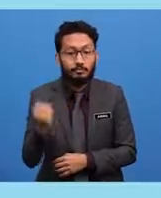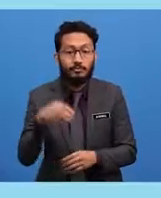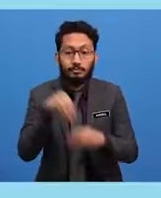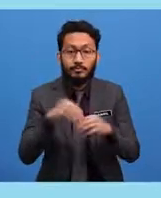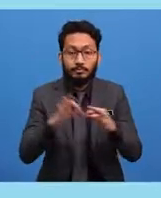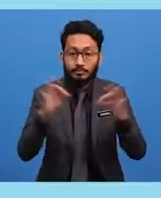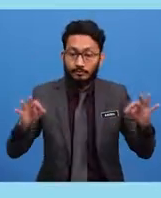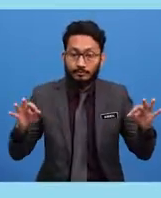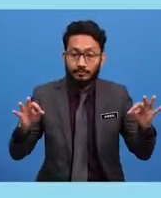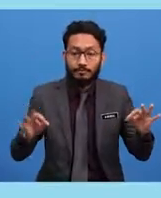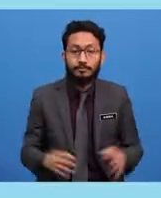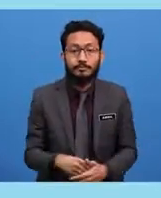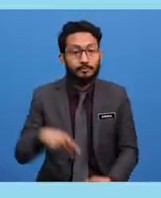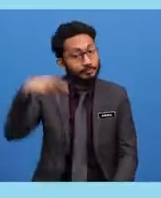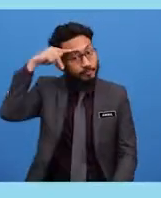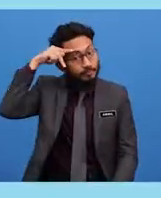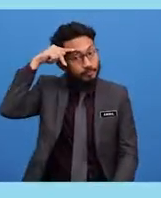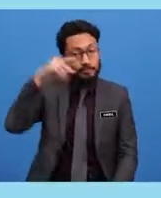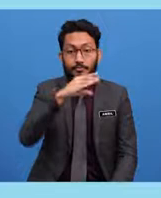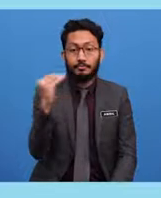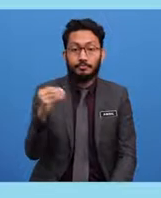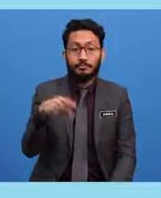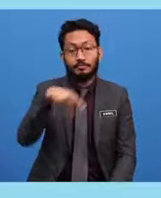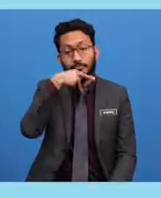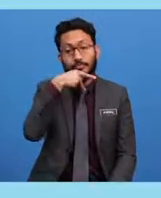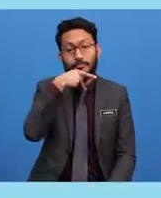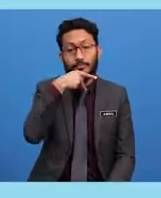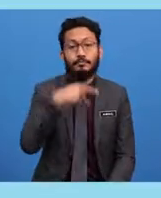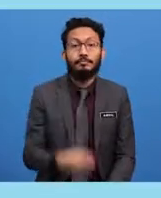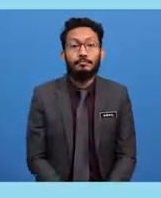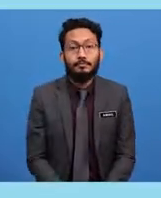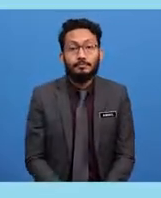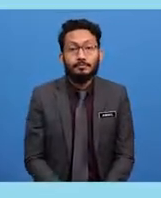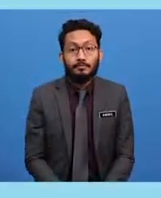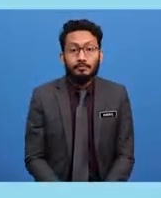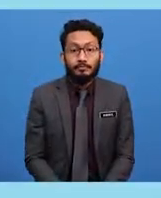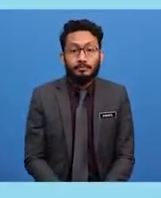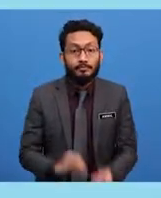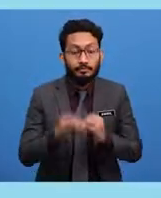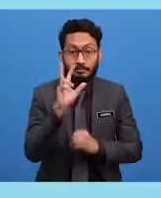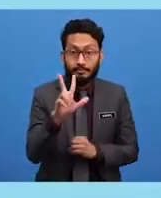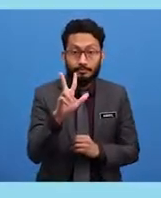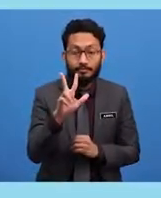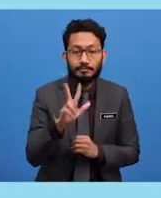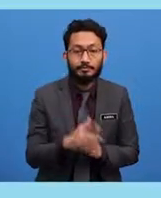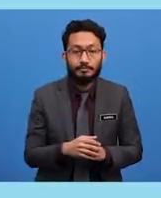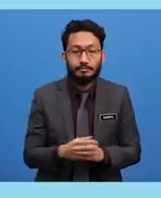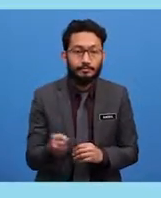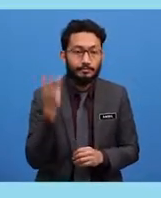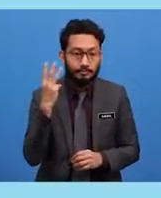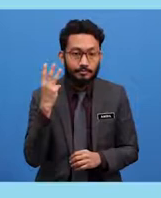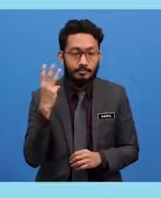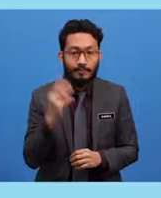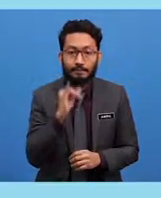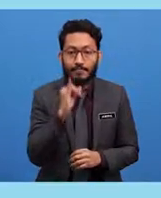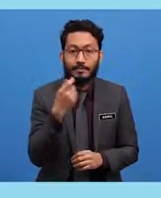sentence, Putra and Putri. For number three, was is the